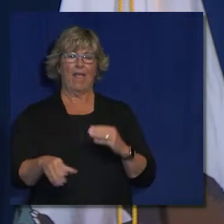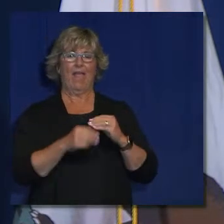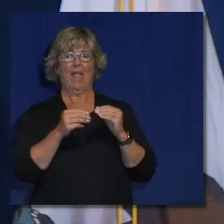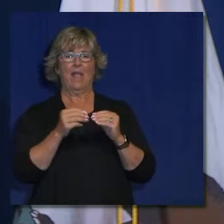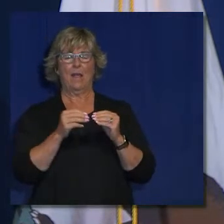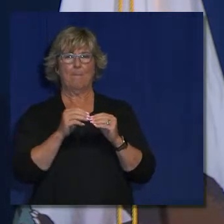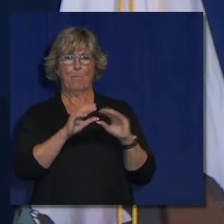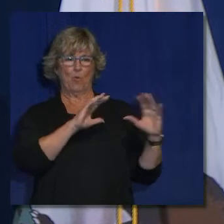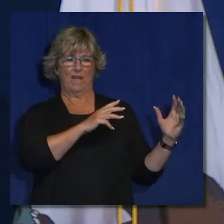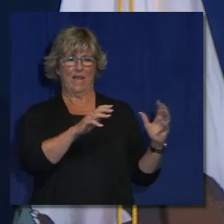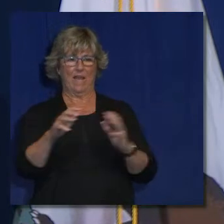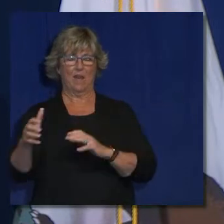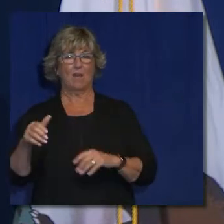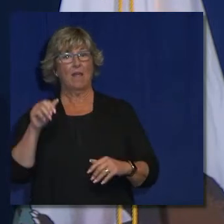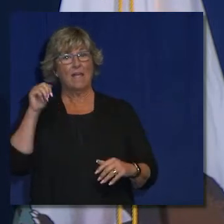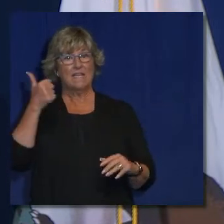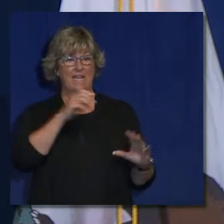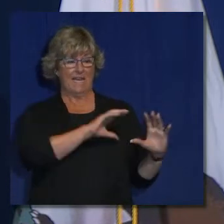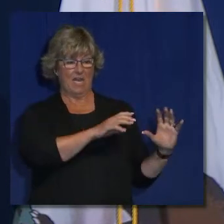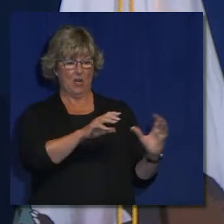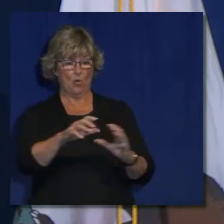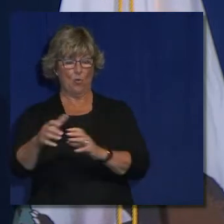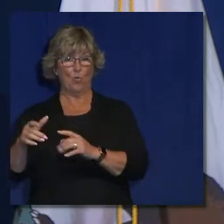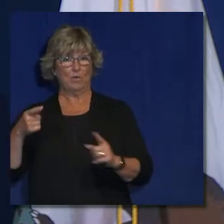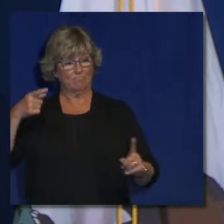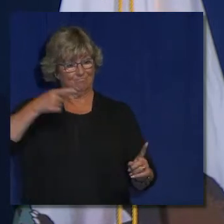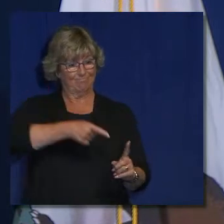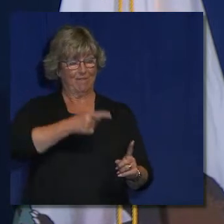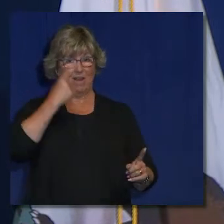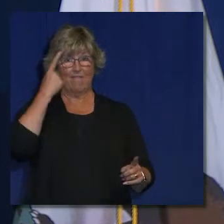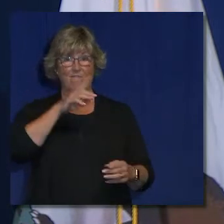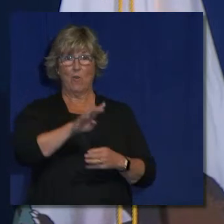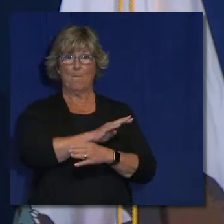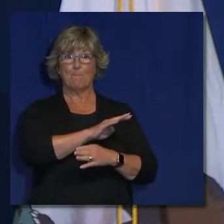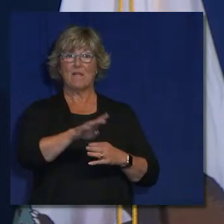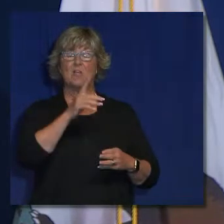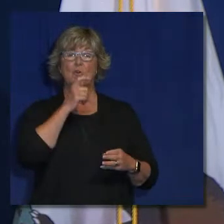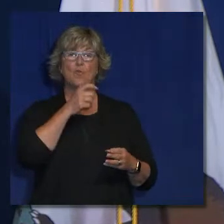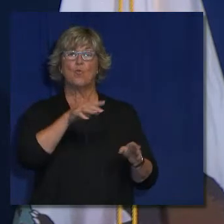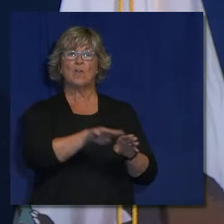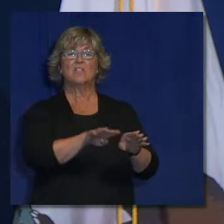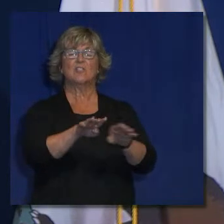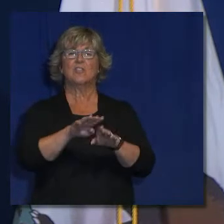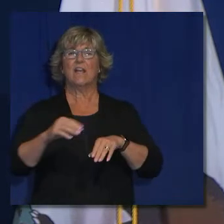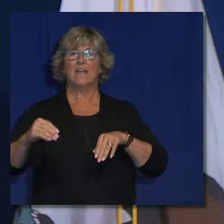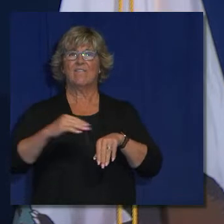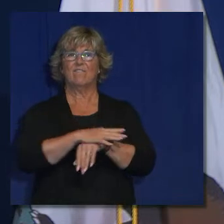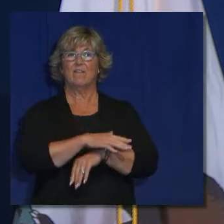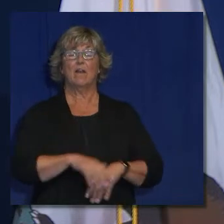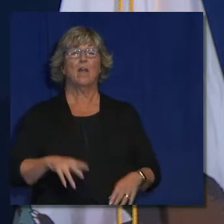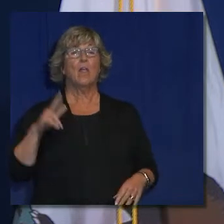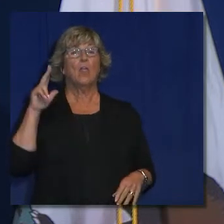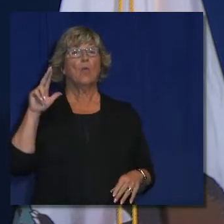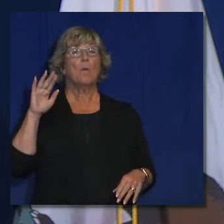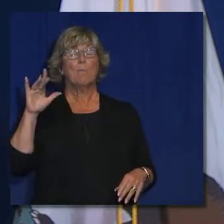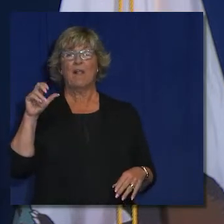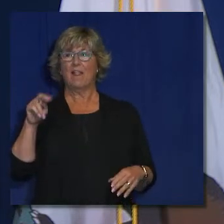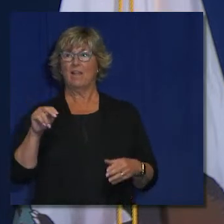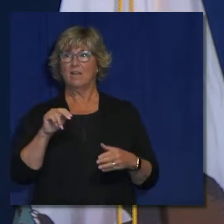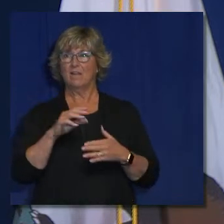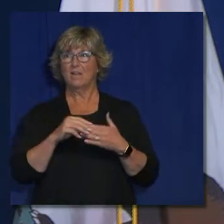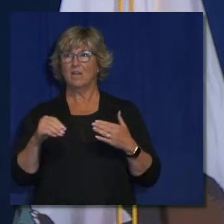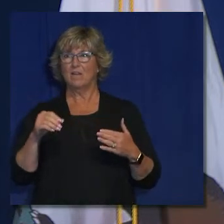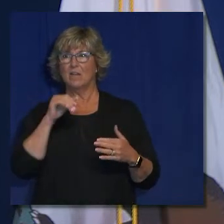categories. There's 10 categories now in our grants specifically for venues that were impacted and shuttered. The $3 billion, not the first time